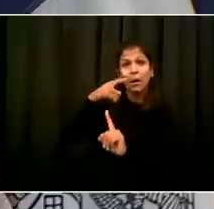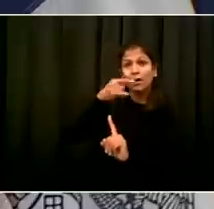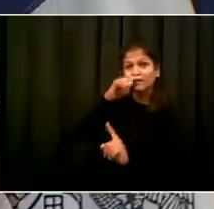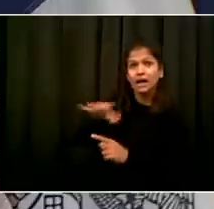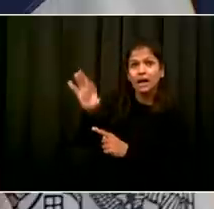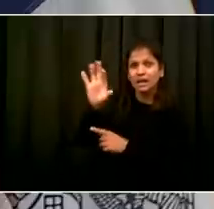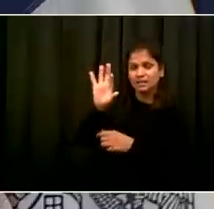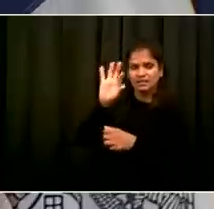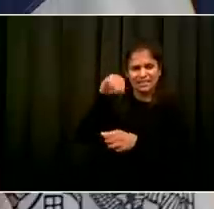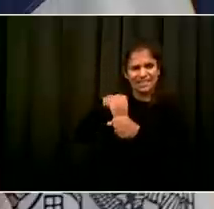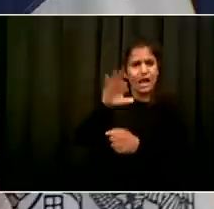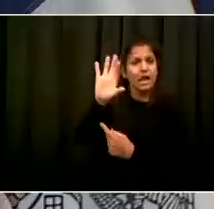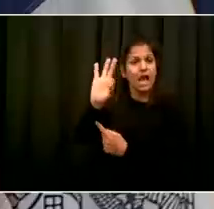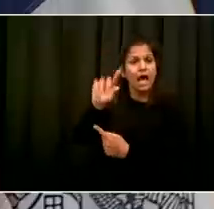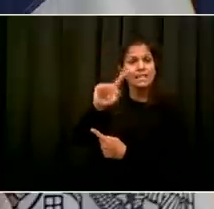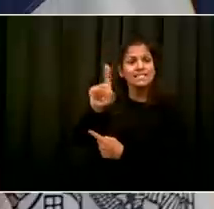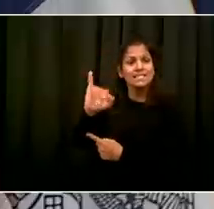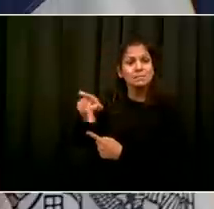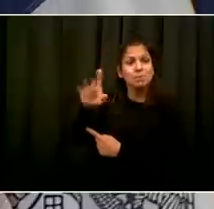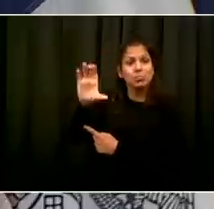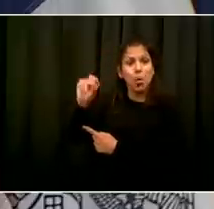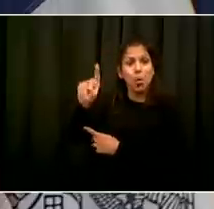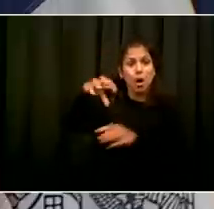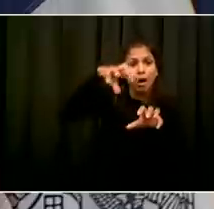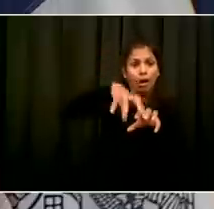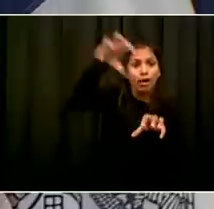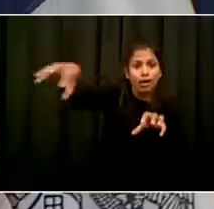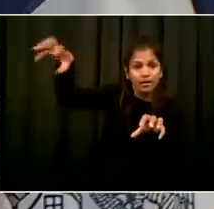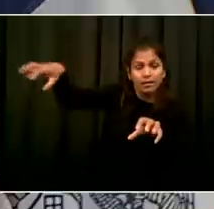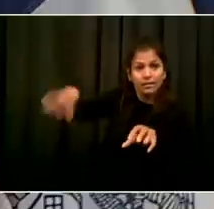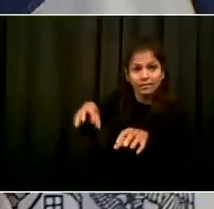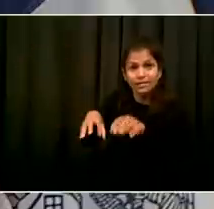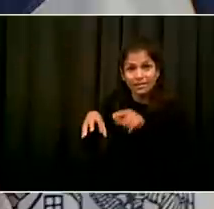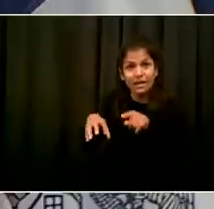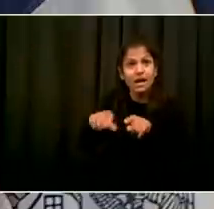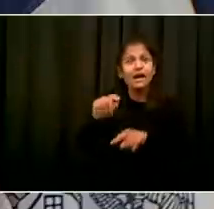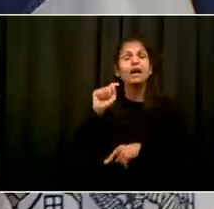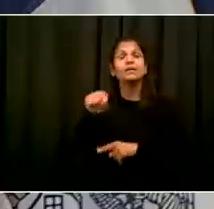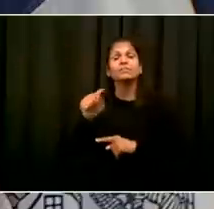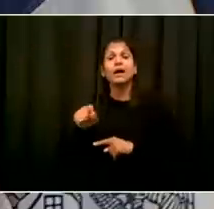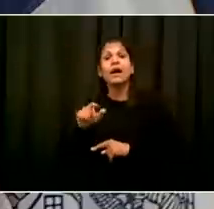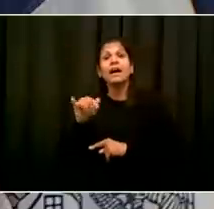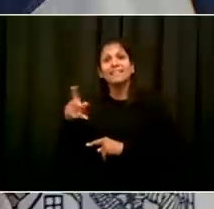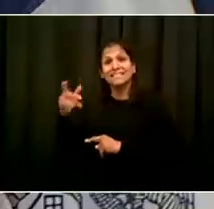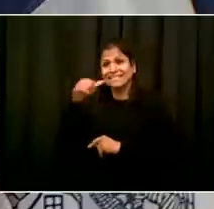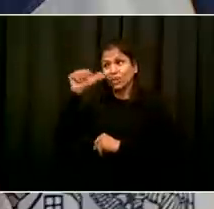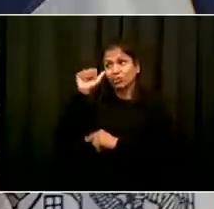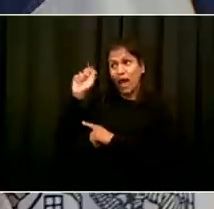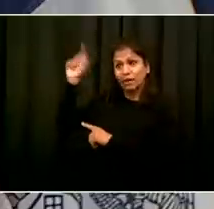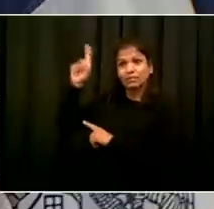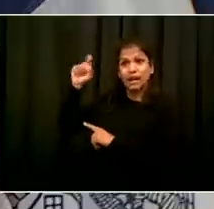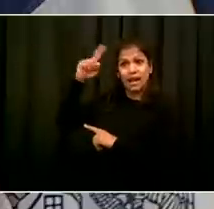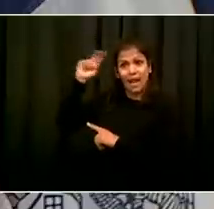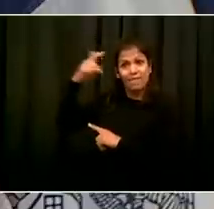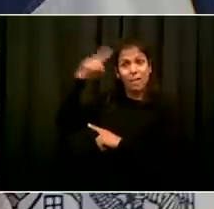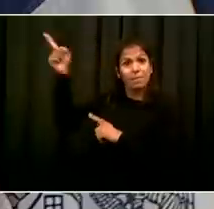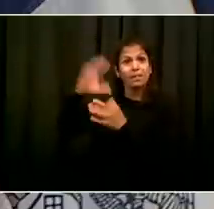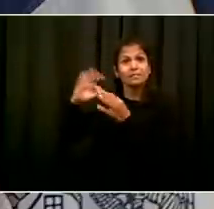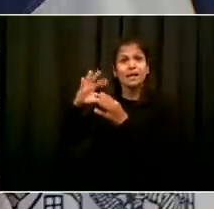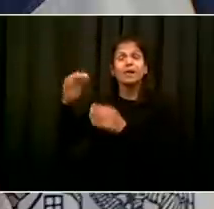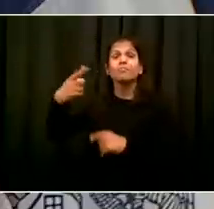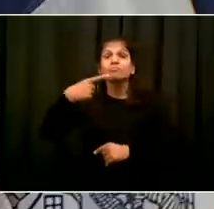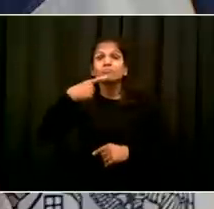that the virus transmits, and that's a direct quote from him, in schools because